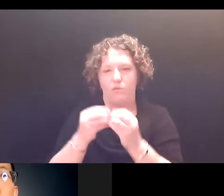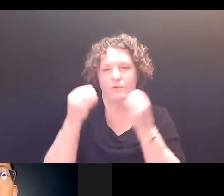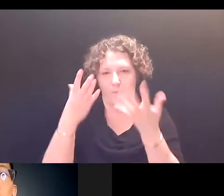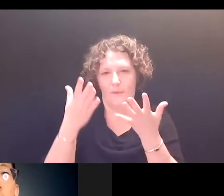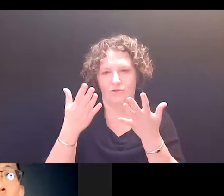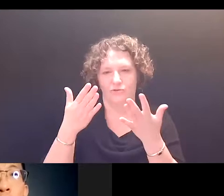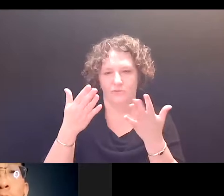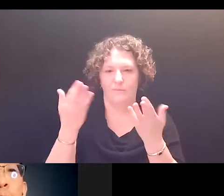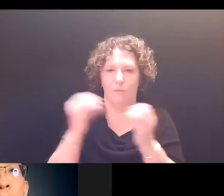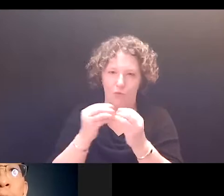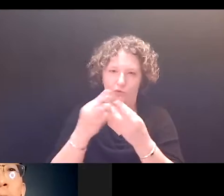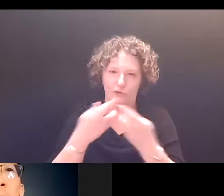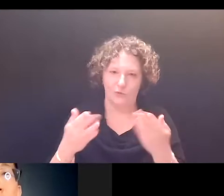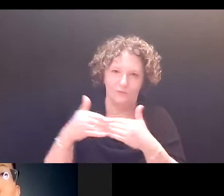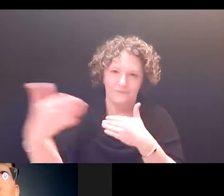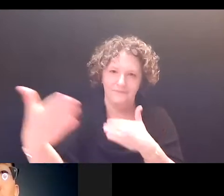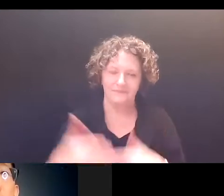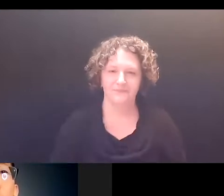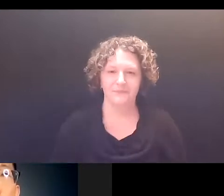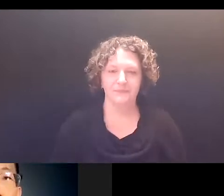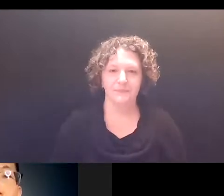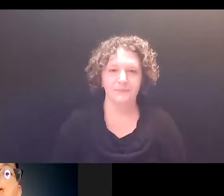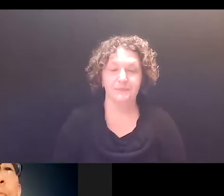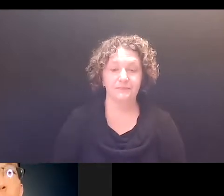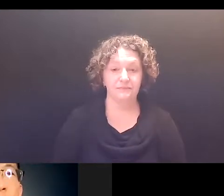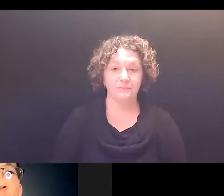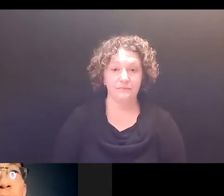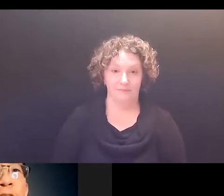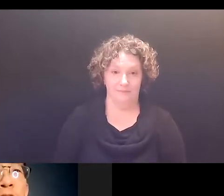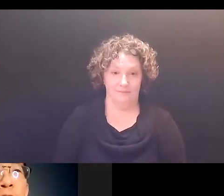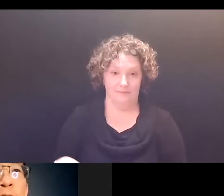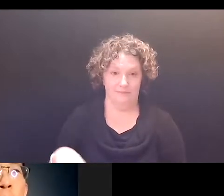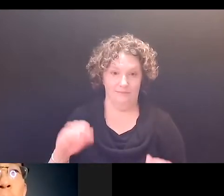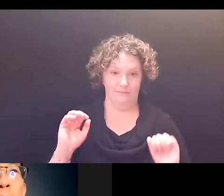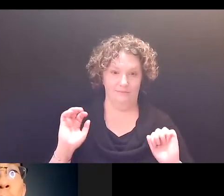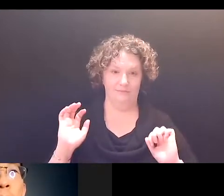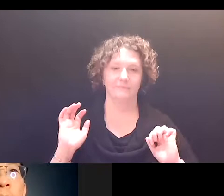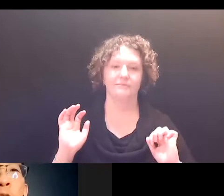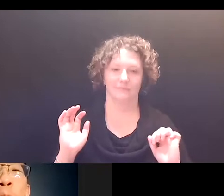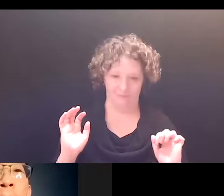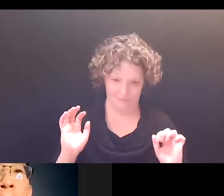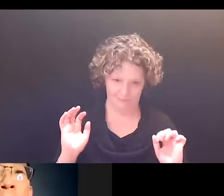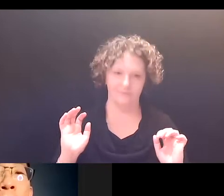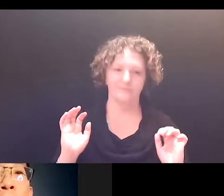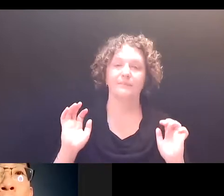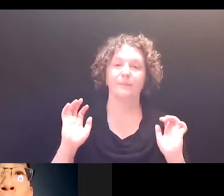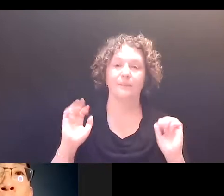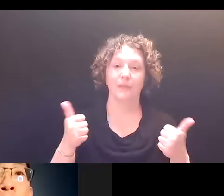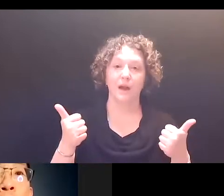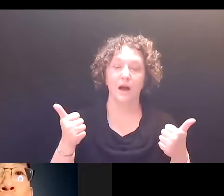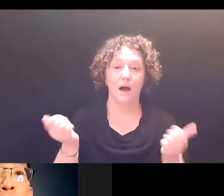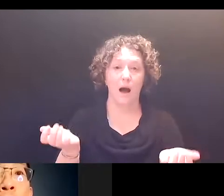And you'll be able to access that and get more information, more resources and so forth. Okay.